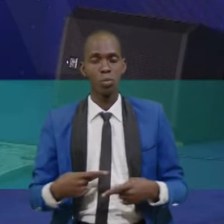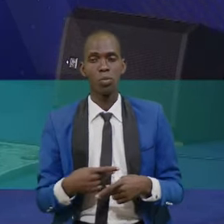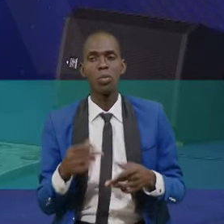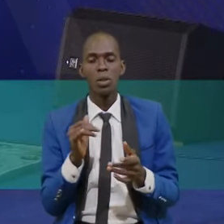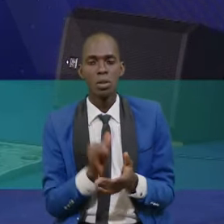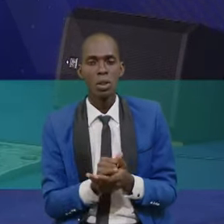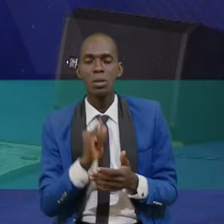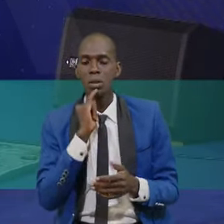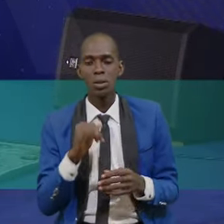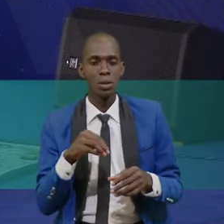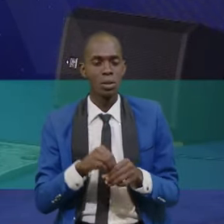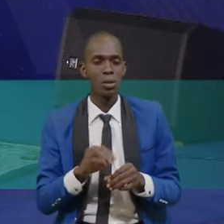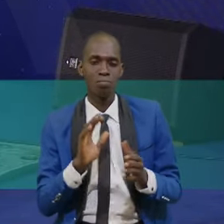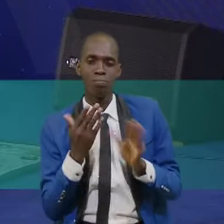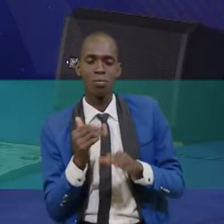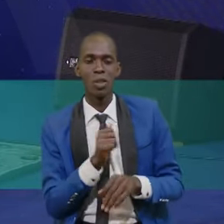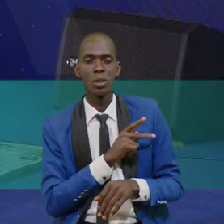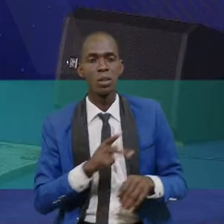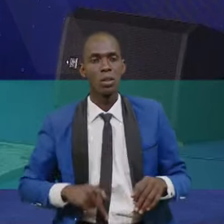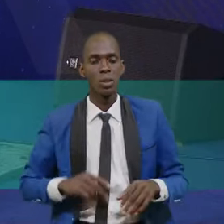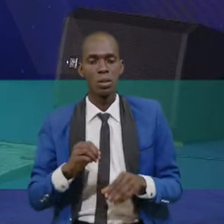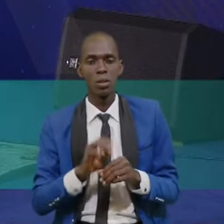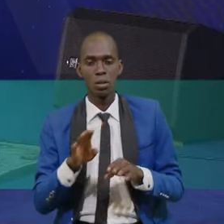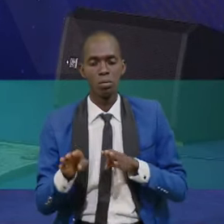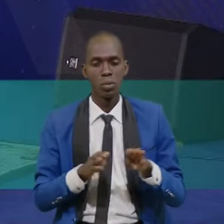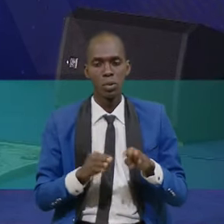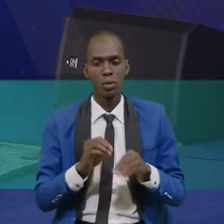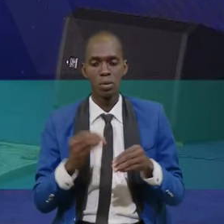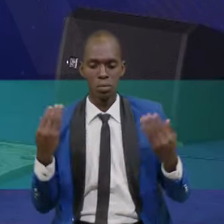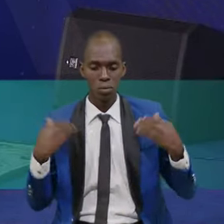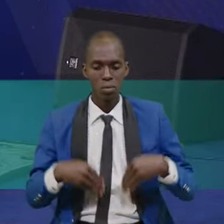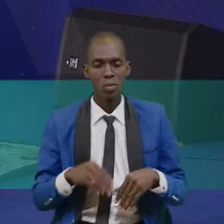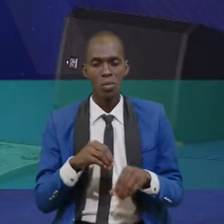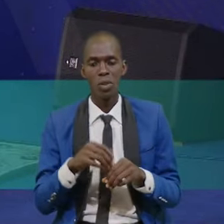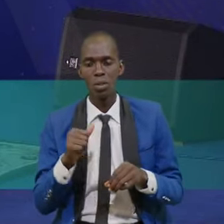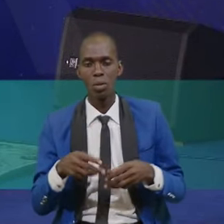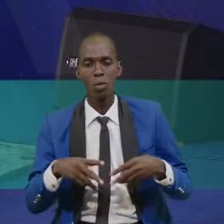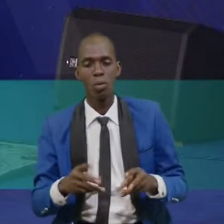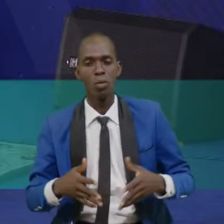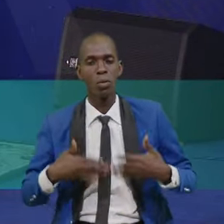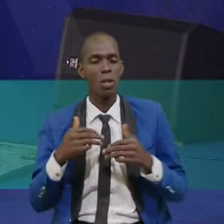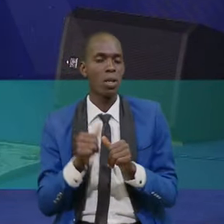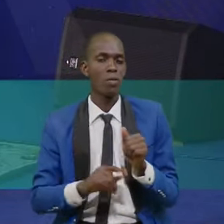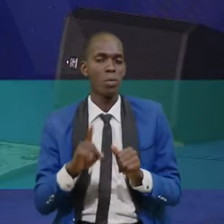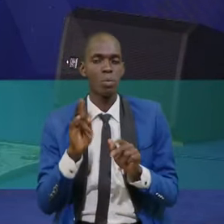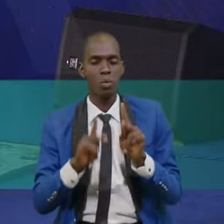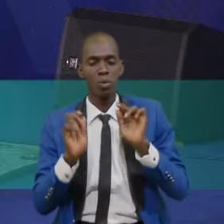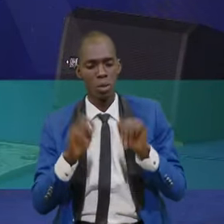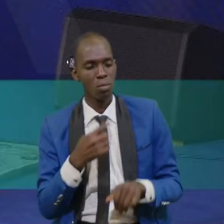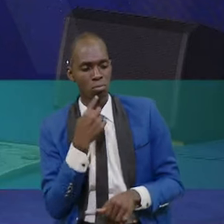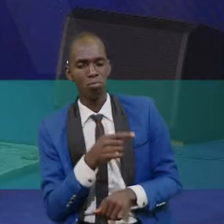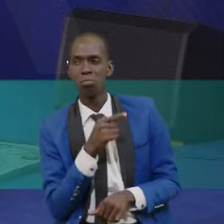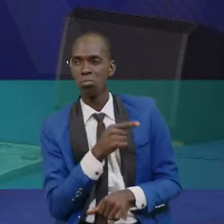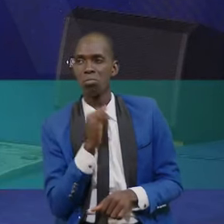the disposition, and the appearance anywhere, they can tell he's different. When you see